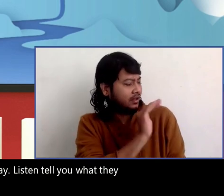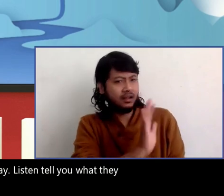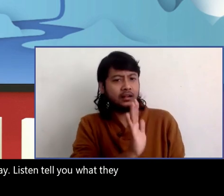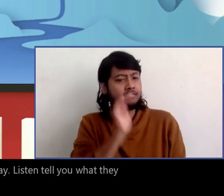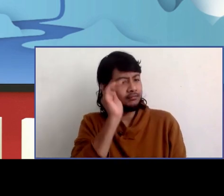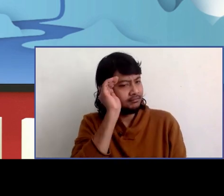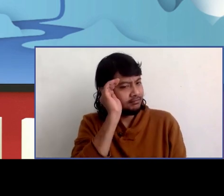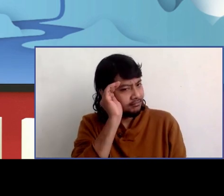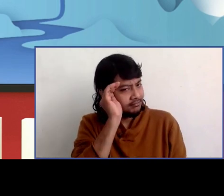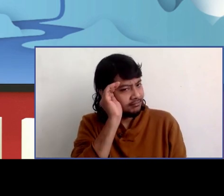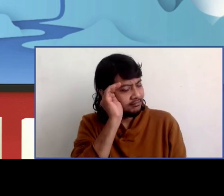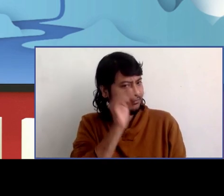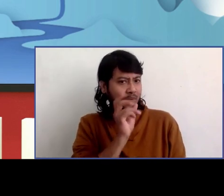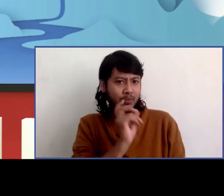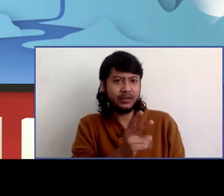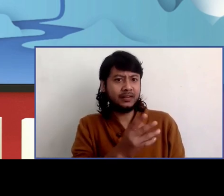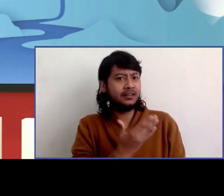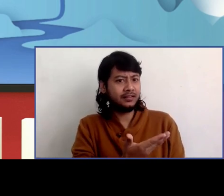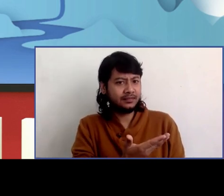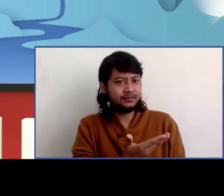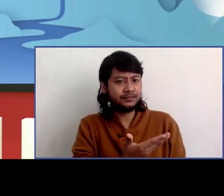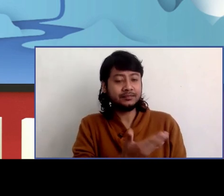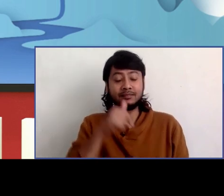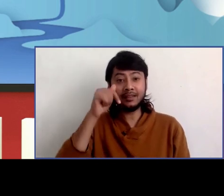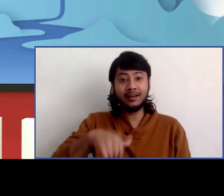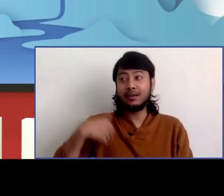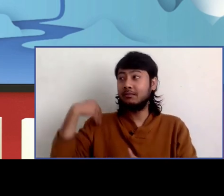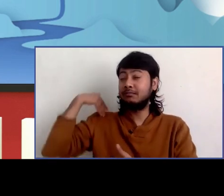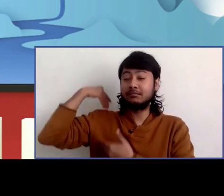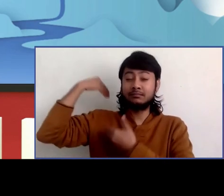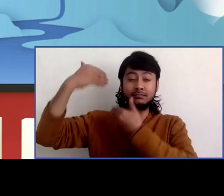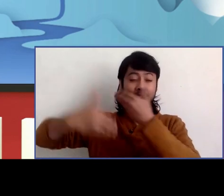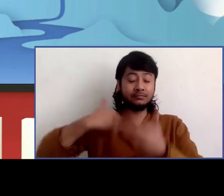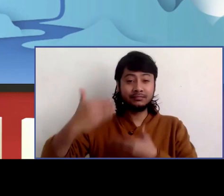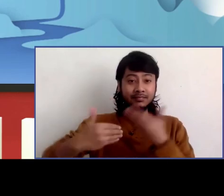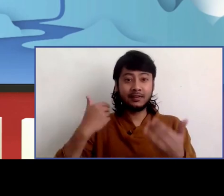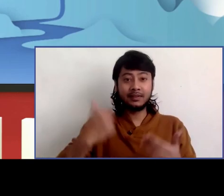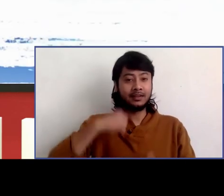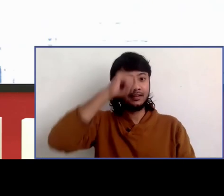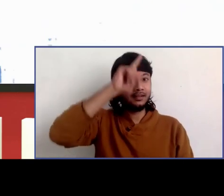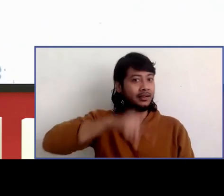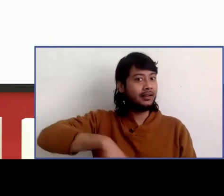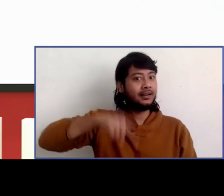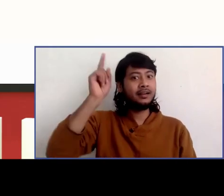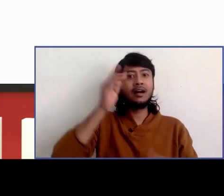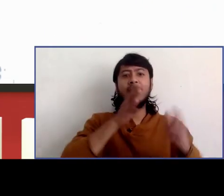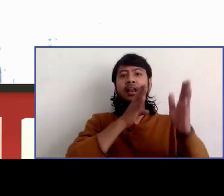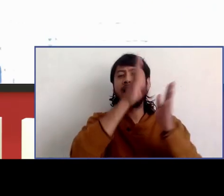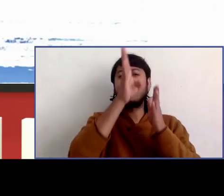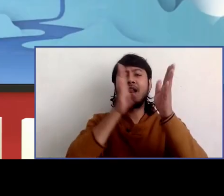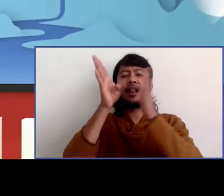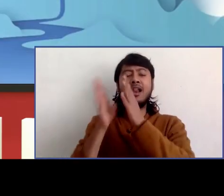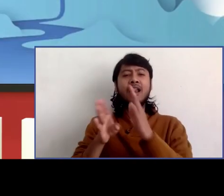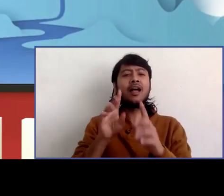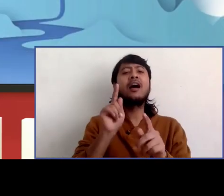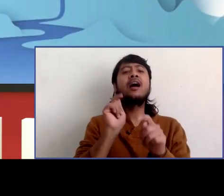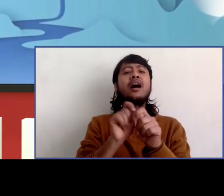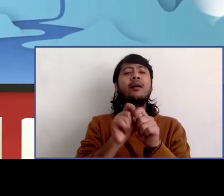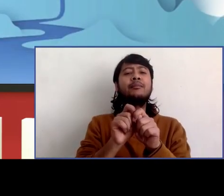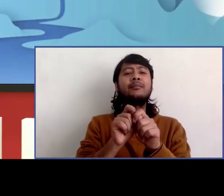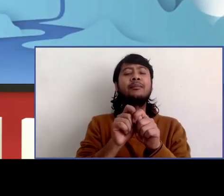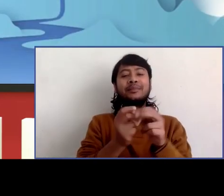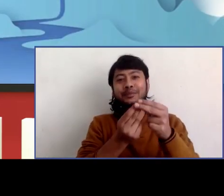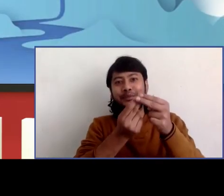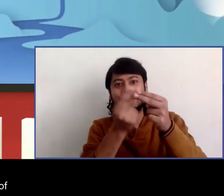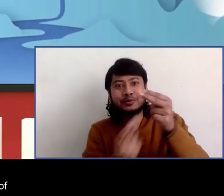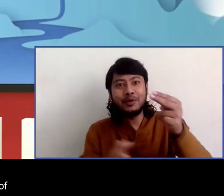later, now I travel the country performing stories to children and adults of various age groups